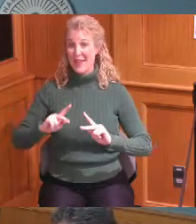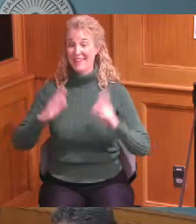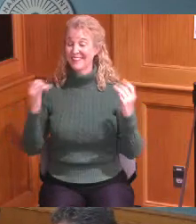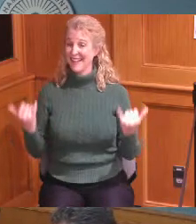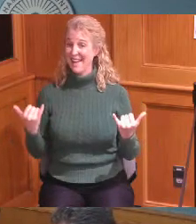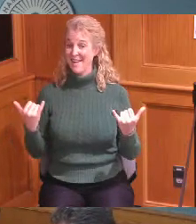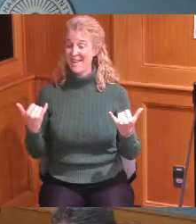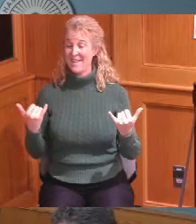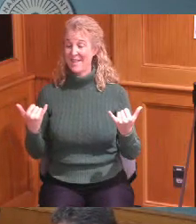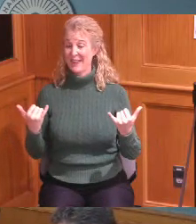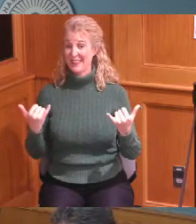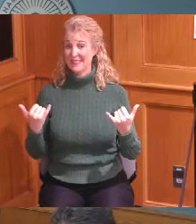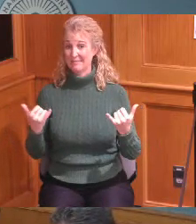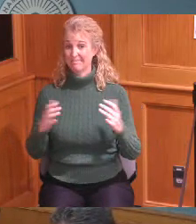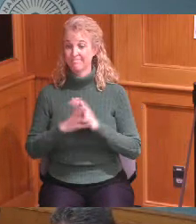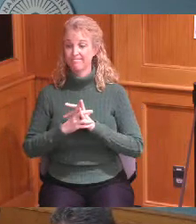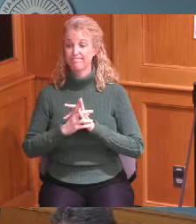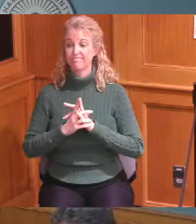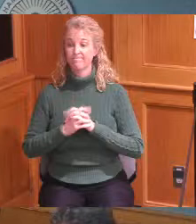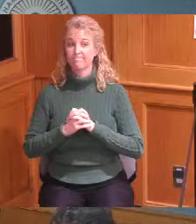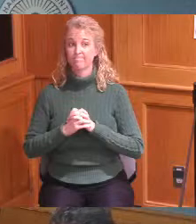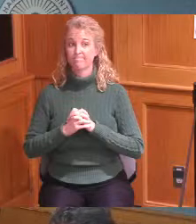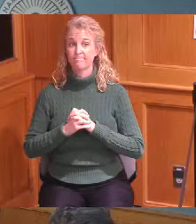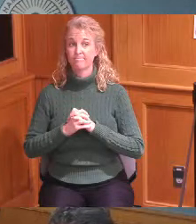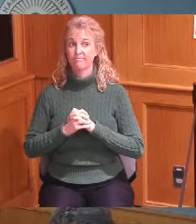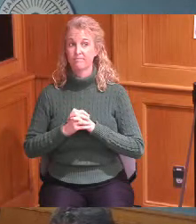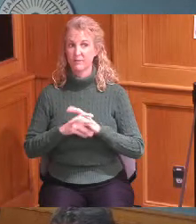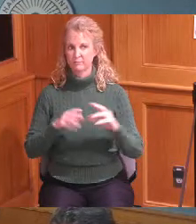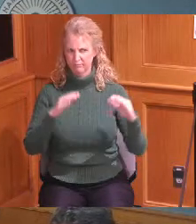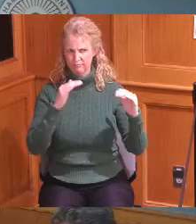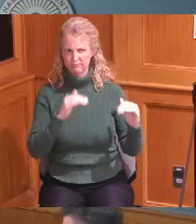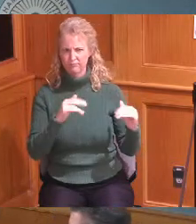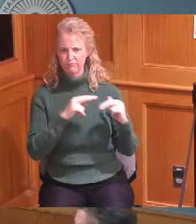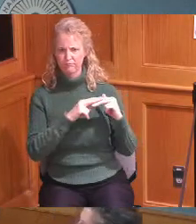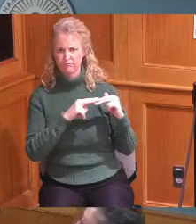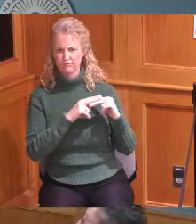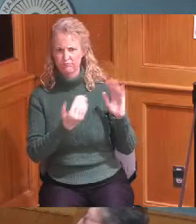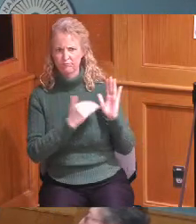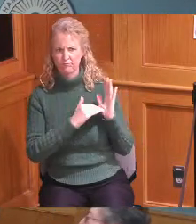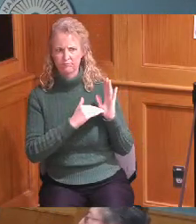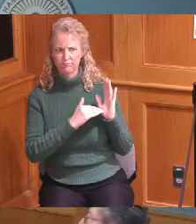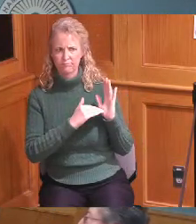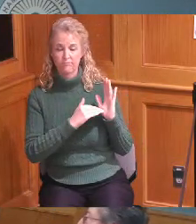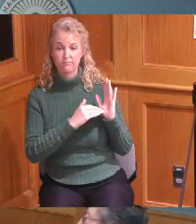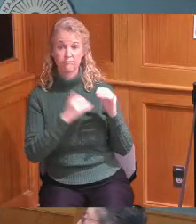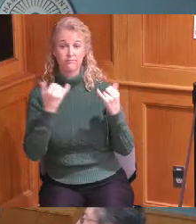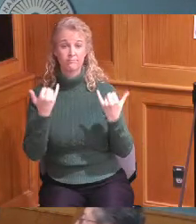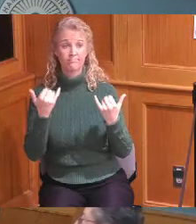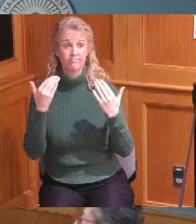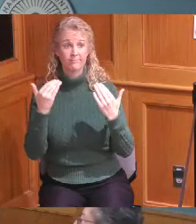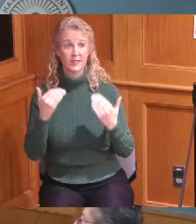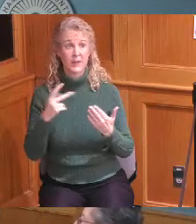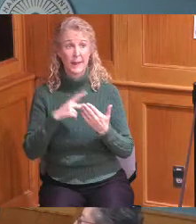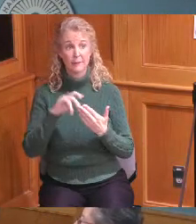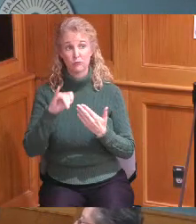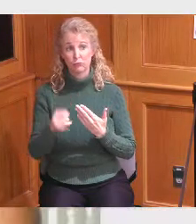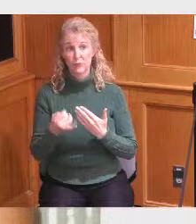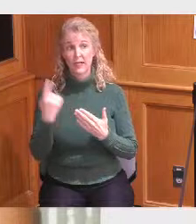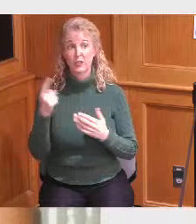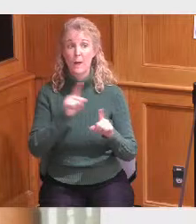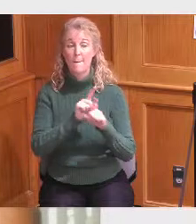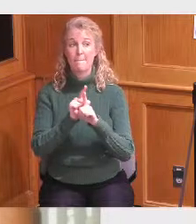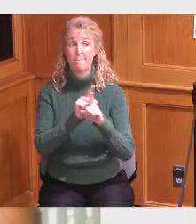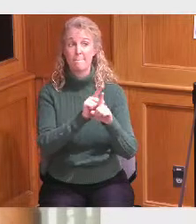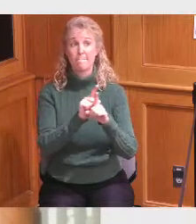Phew. One of the things, we can go next. The next project I want to talk about is called the